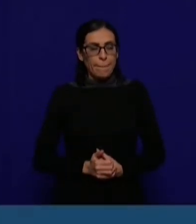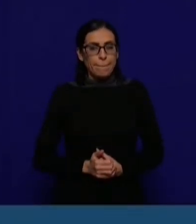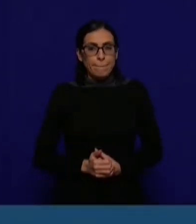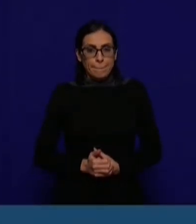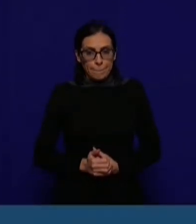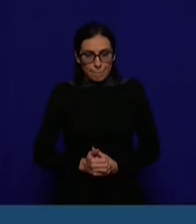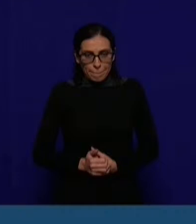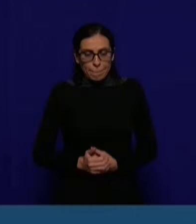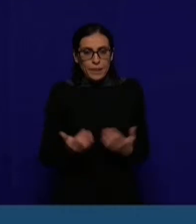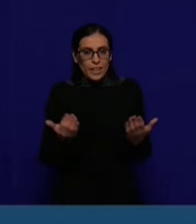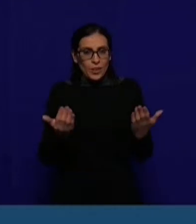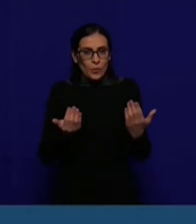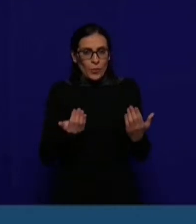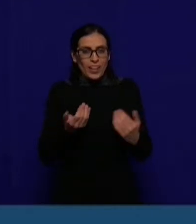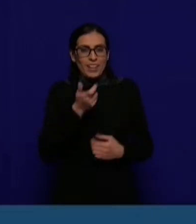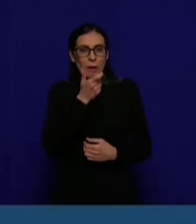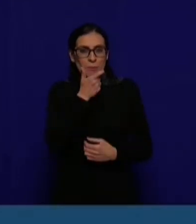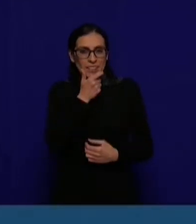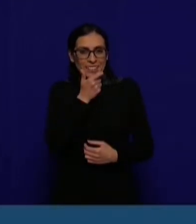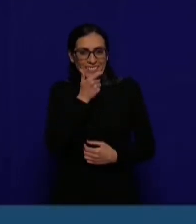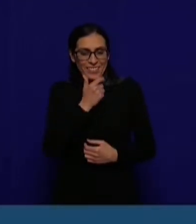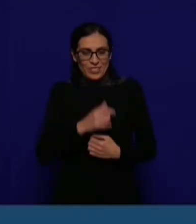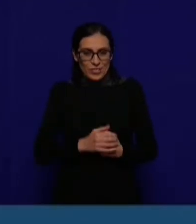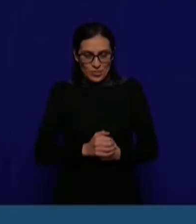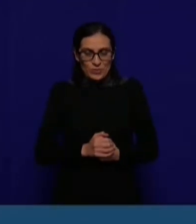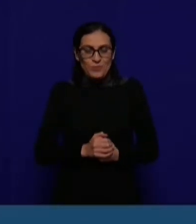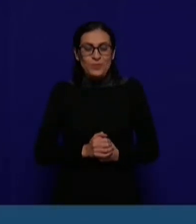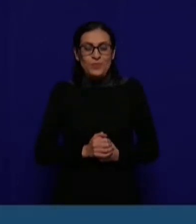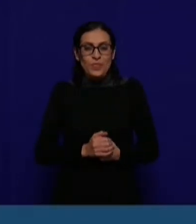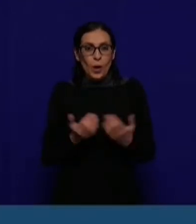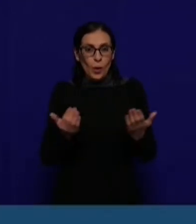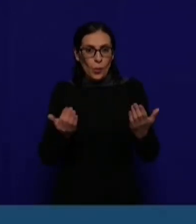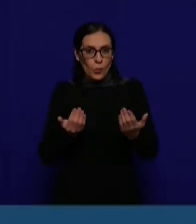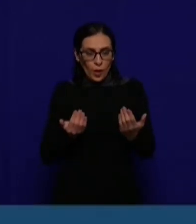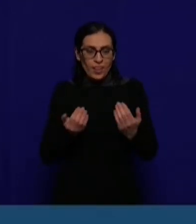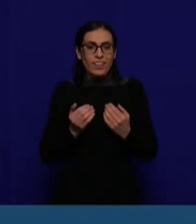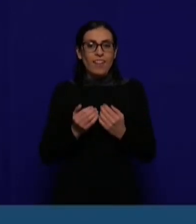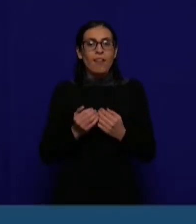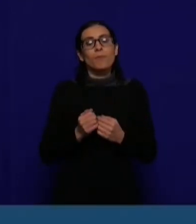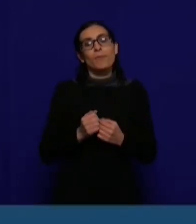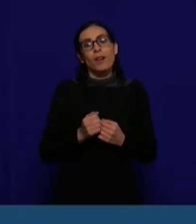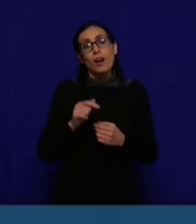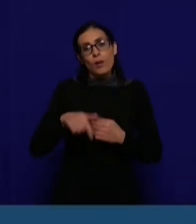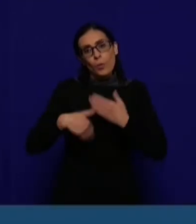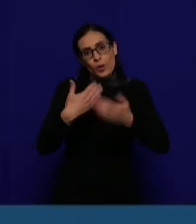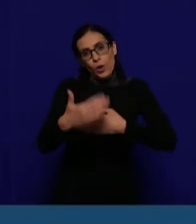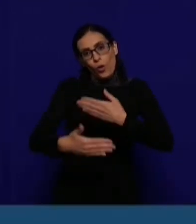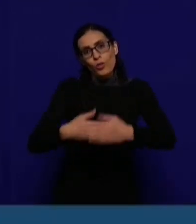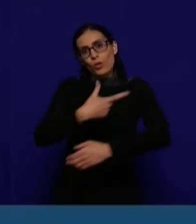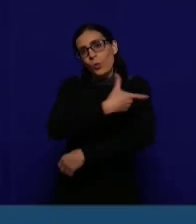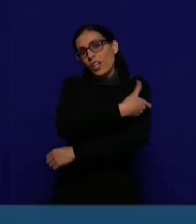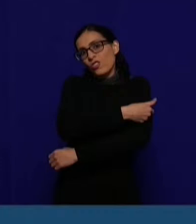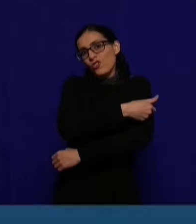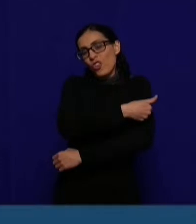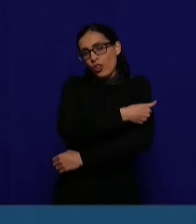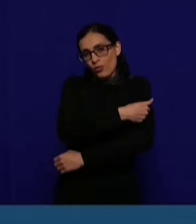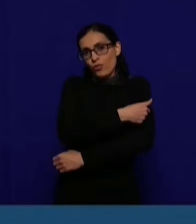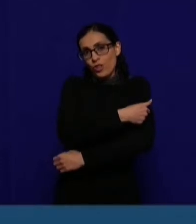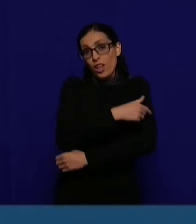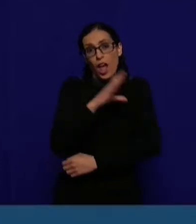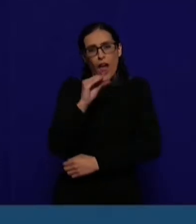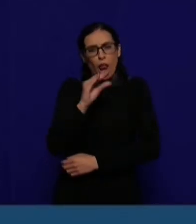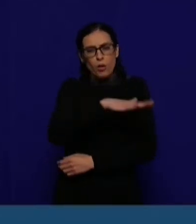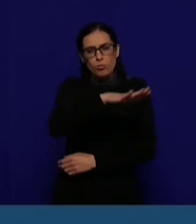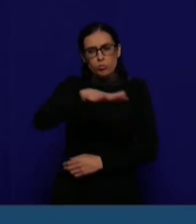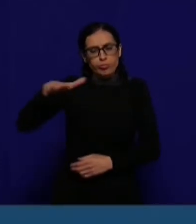Welcome to the COVID bulletin. We are ongoing with the vaccination strategy, whereby we have quite a number of our population have